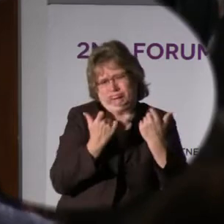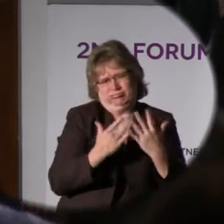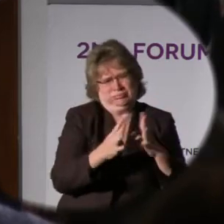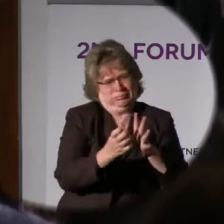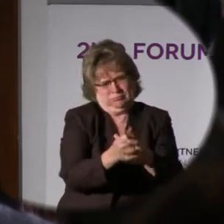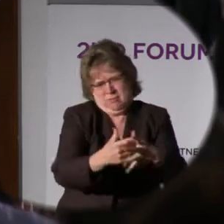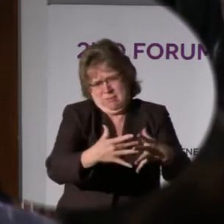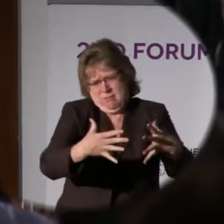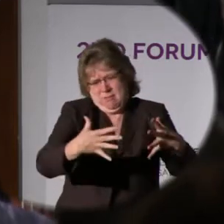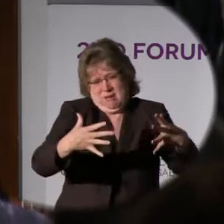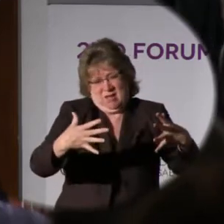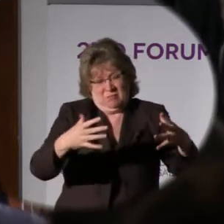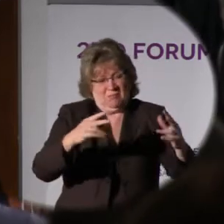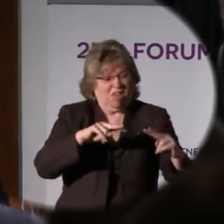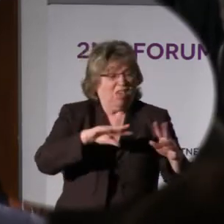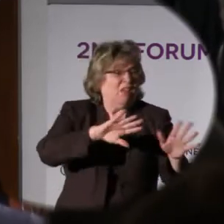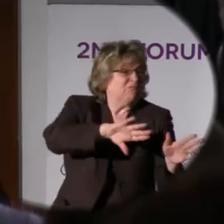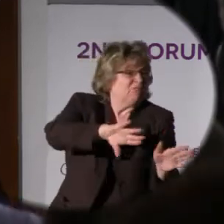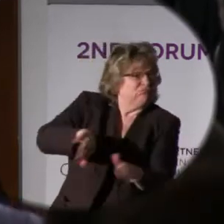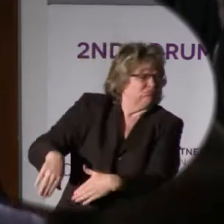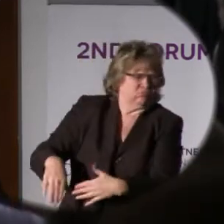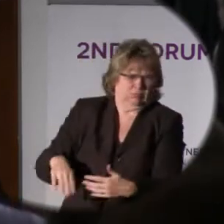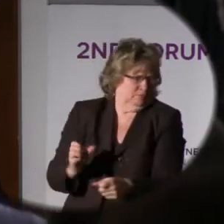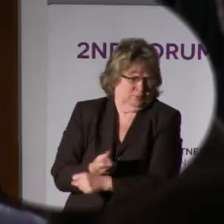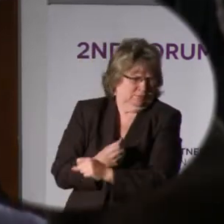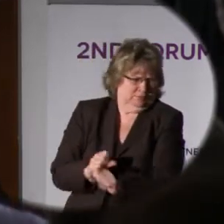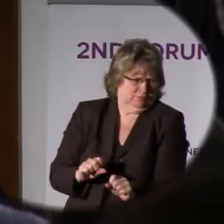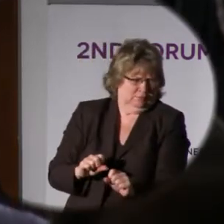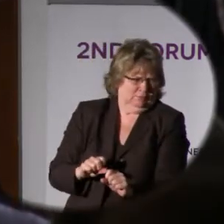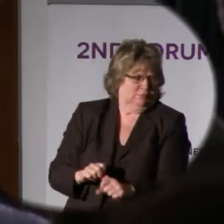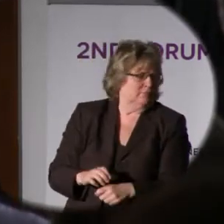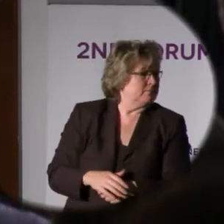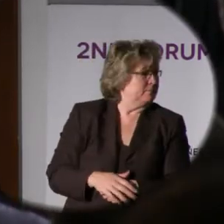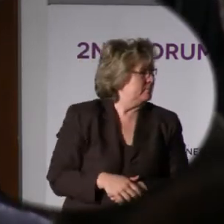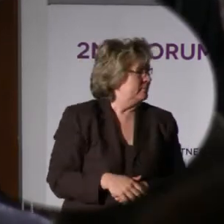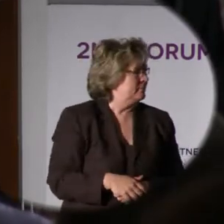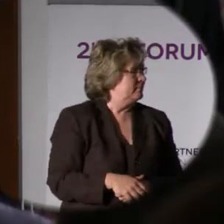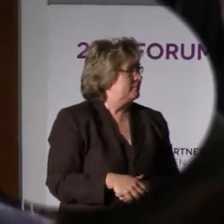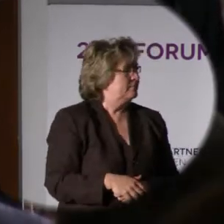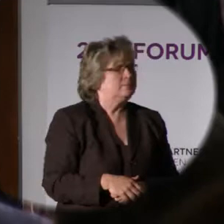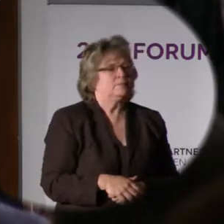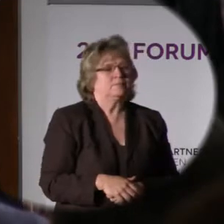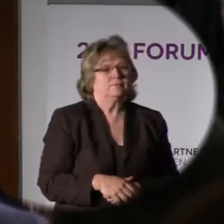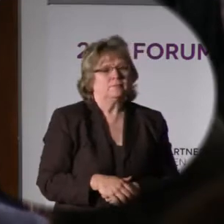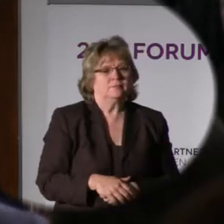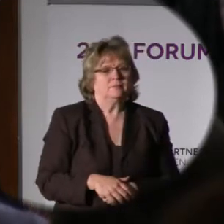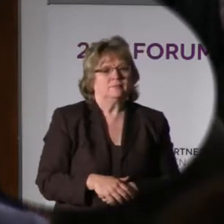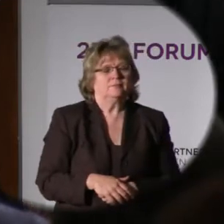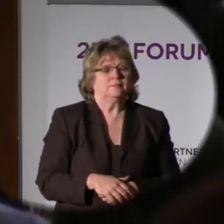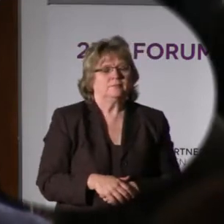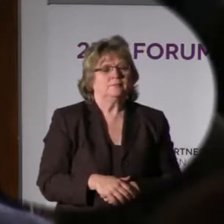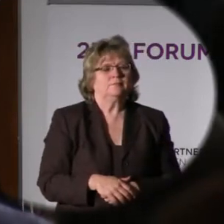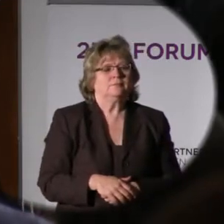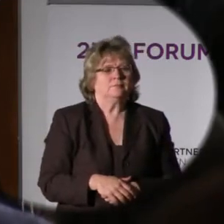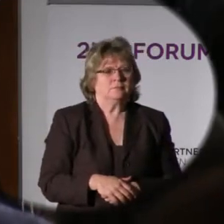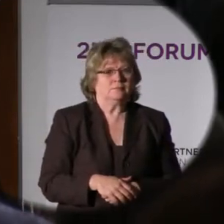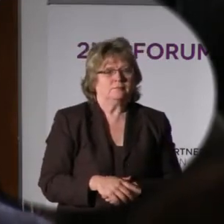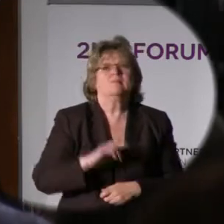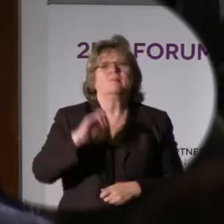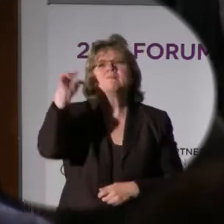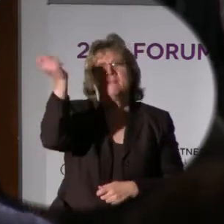with disabilities, Malawi, as a member of the United Nations, subscribes to a